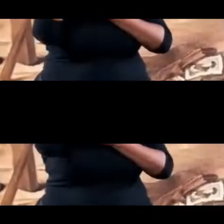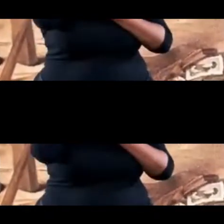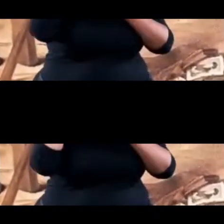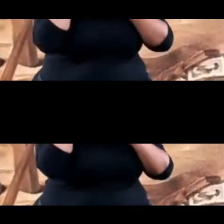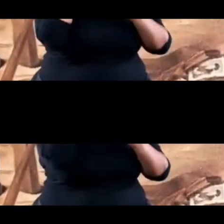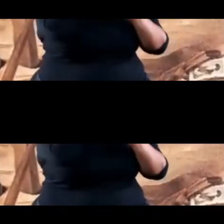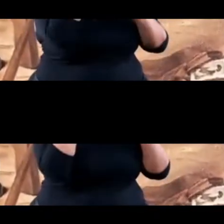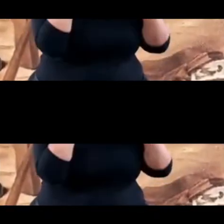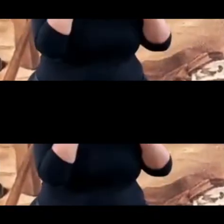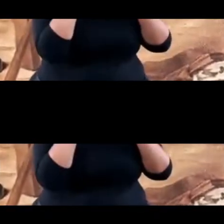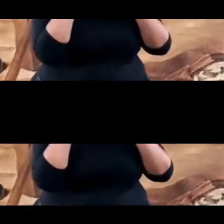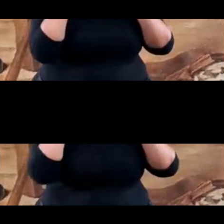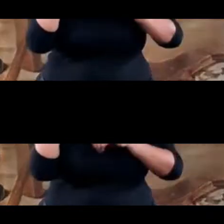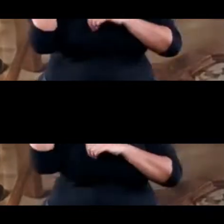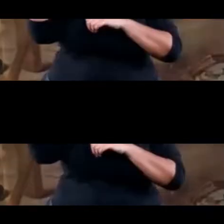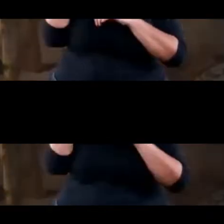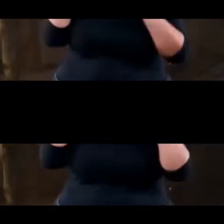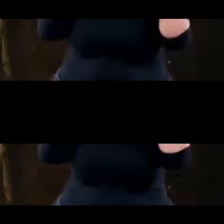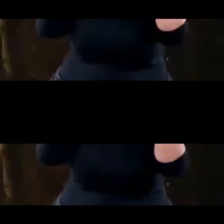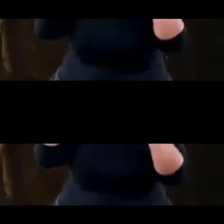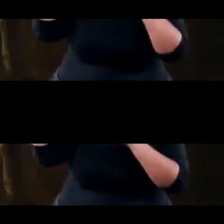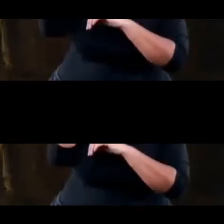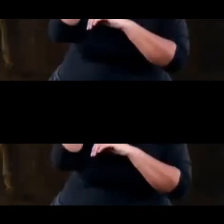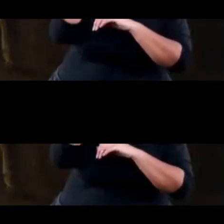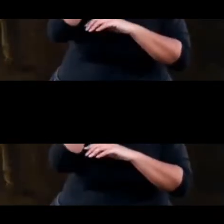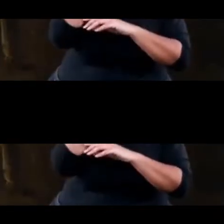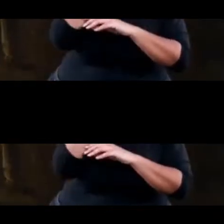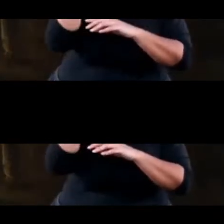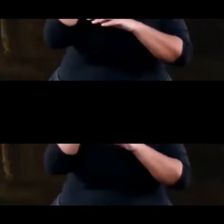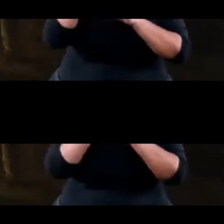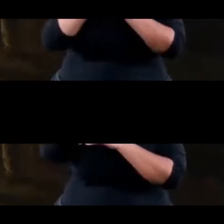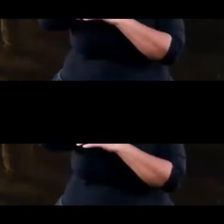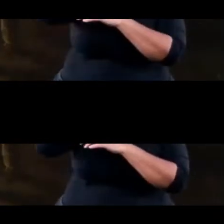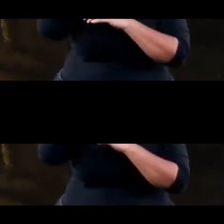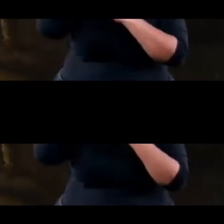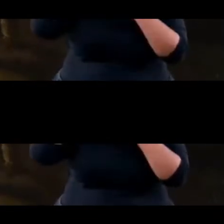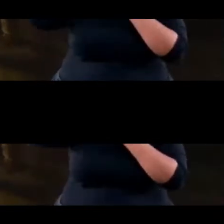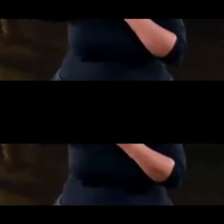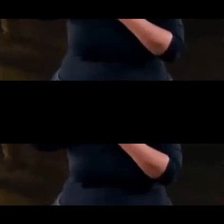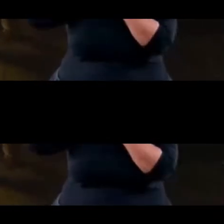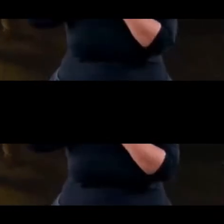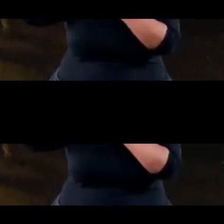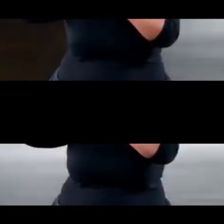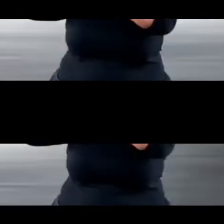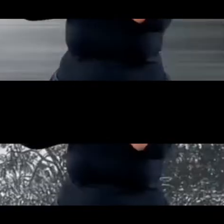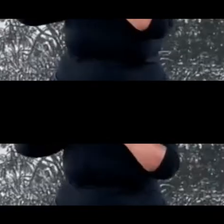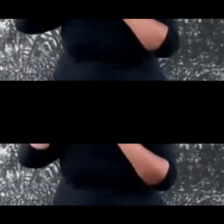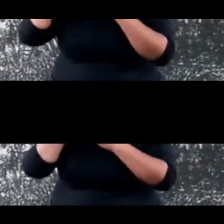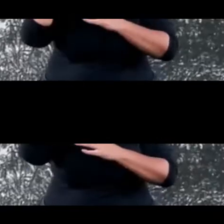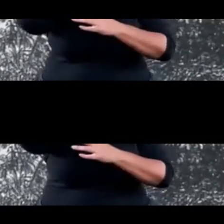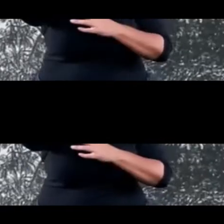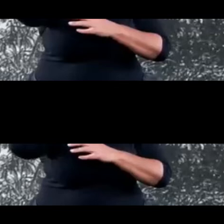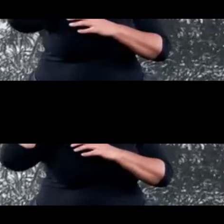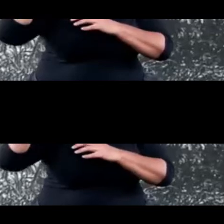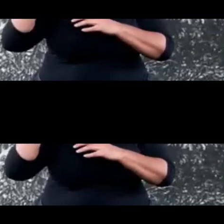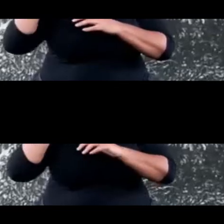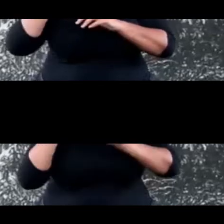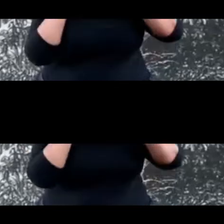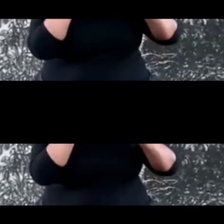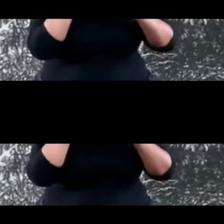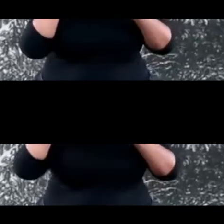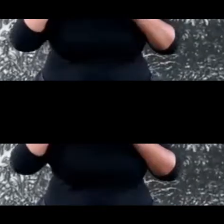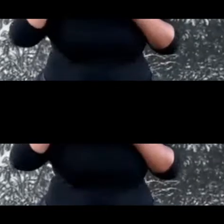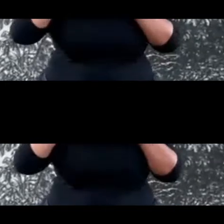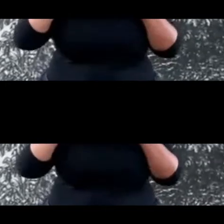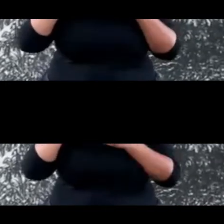city families were able to hire tutors for their children or send them to schools located in England. The boys normally attended a